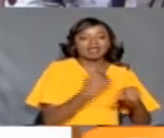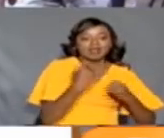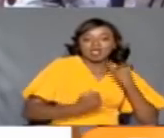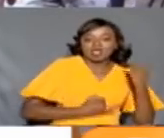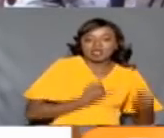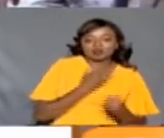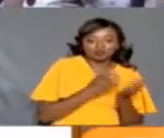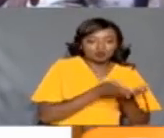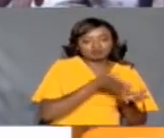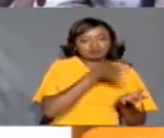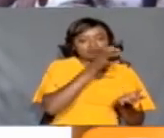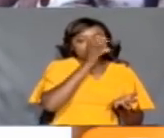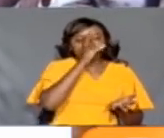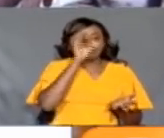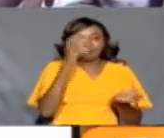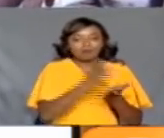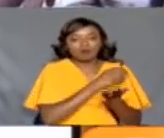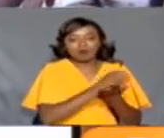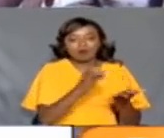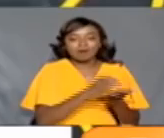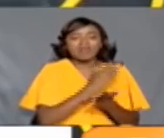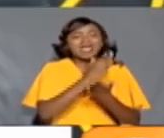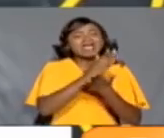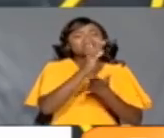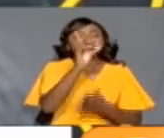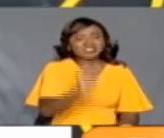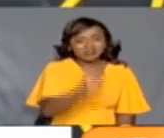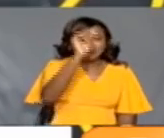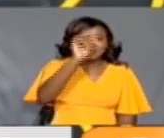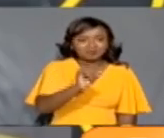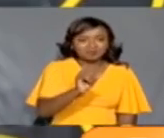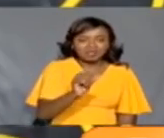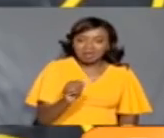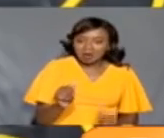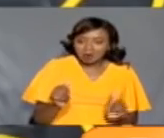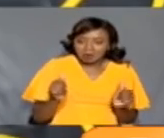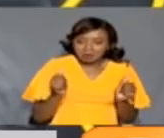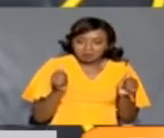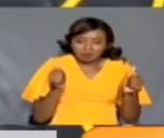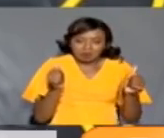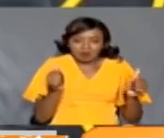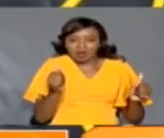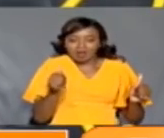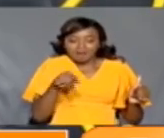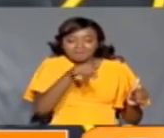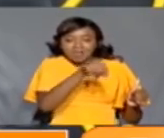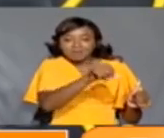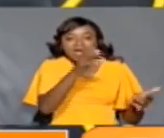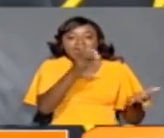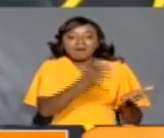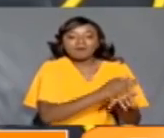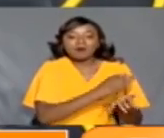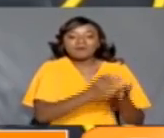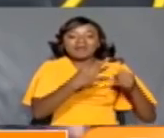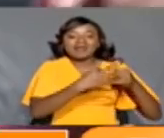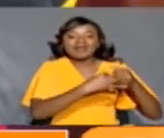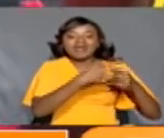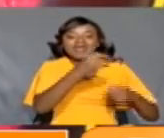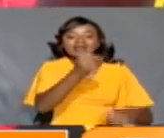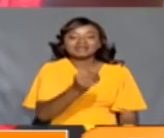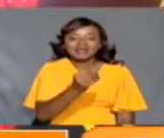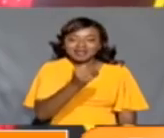drinks, which are retailing at half the price. Kopoa, pombe unanua 80 bob. Pombe